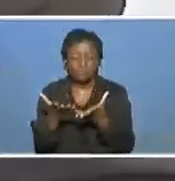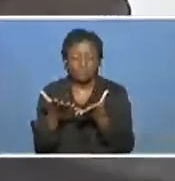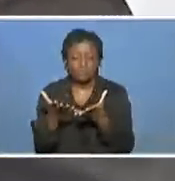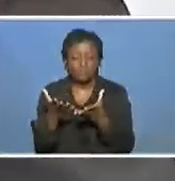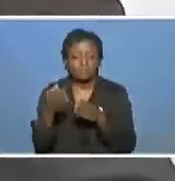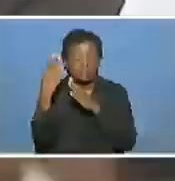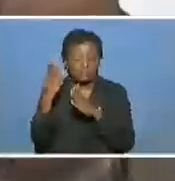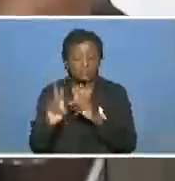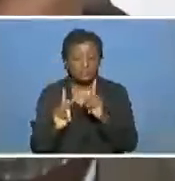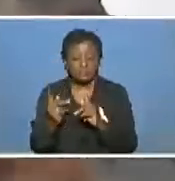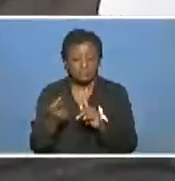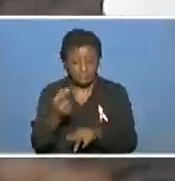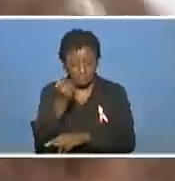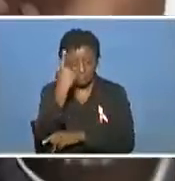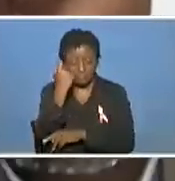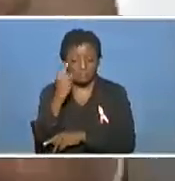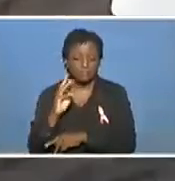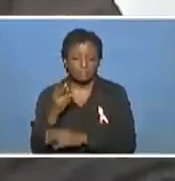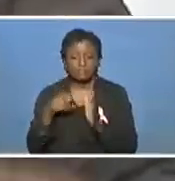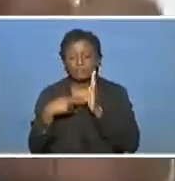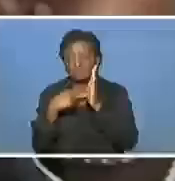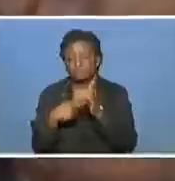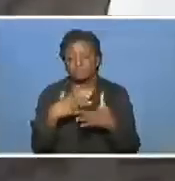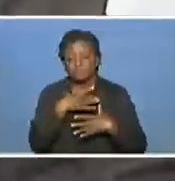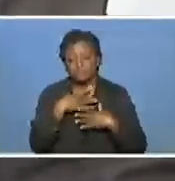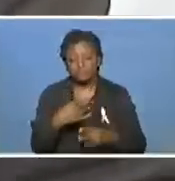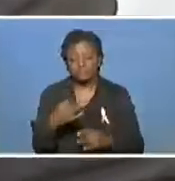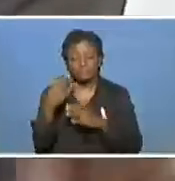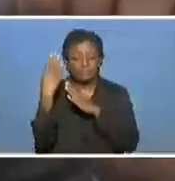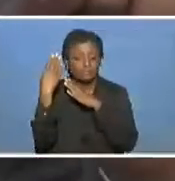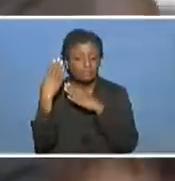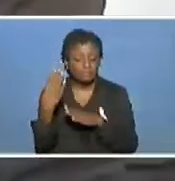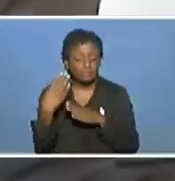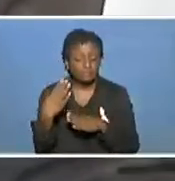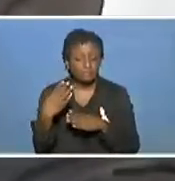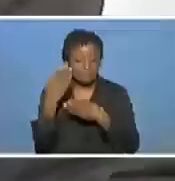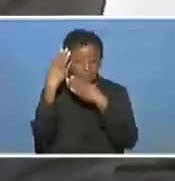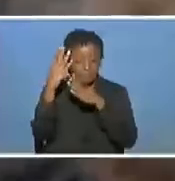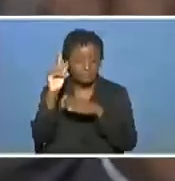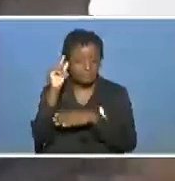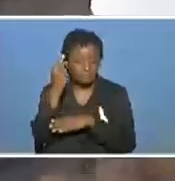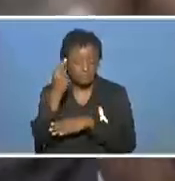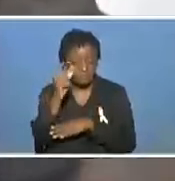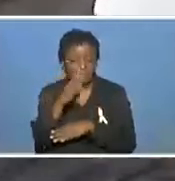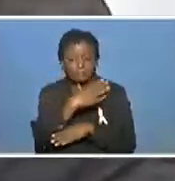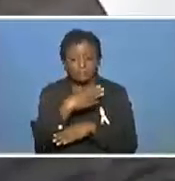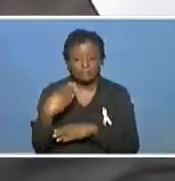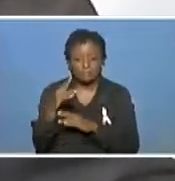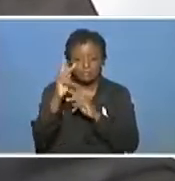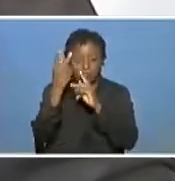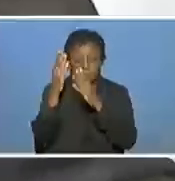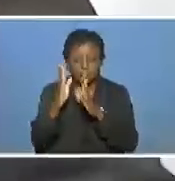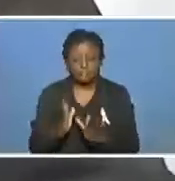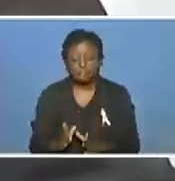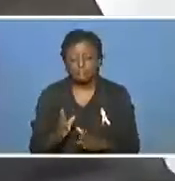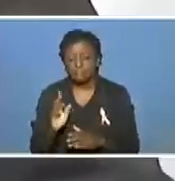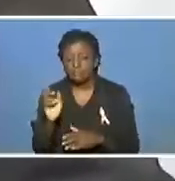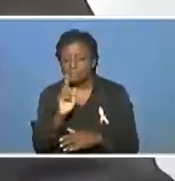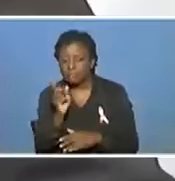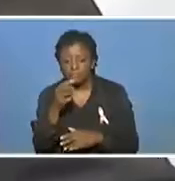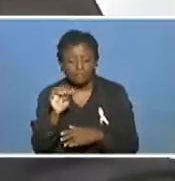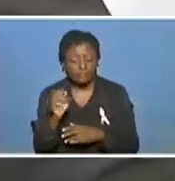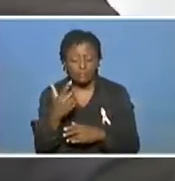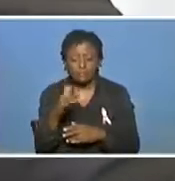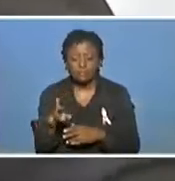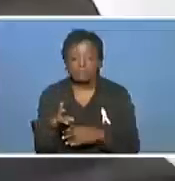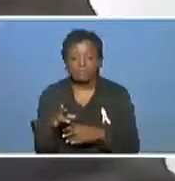to understand, that we represent the interests of the Bahamas government that is, and Bahamians wherever they are.